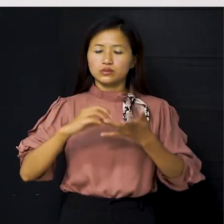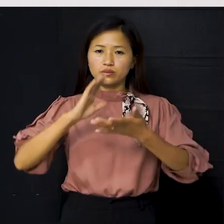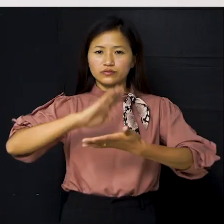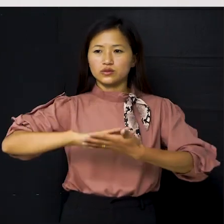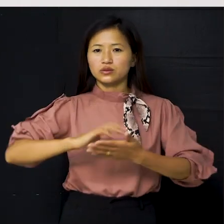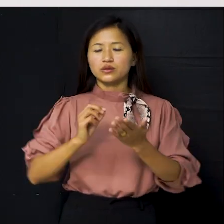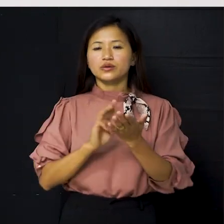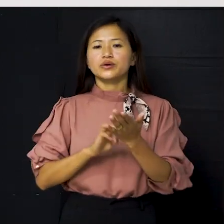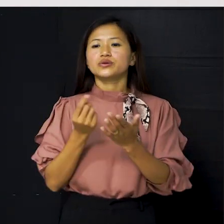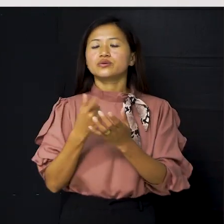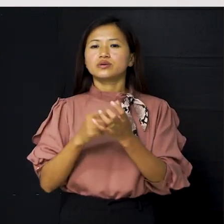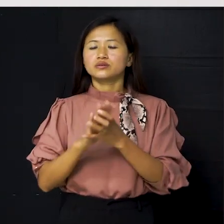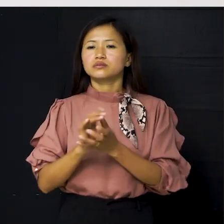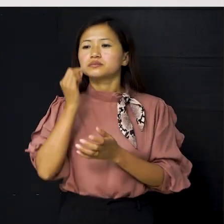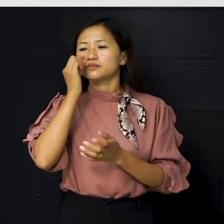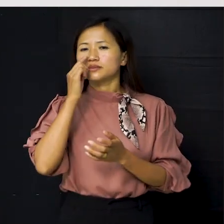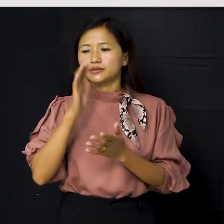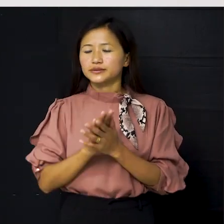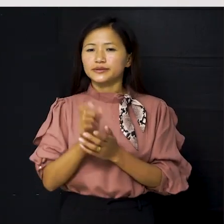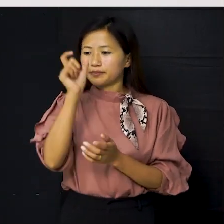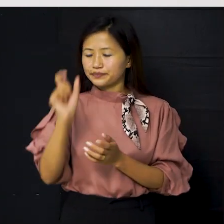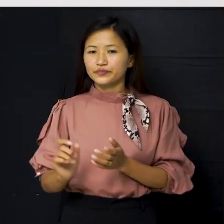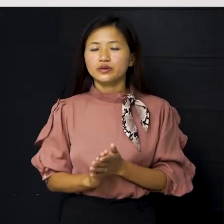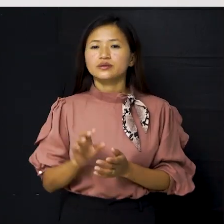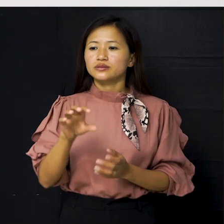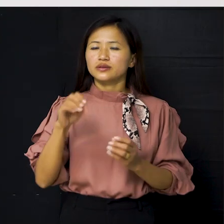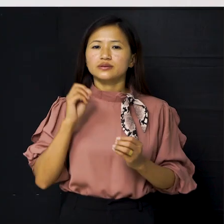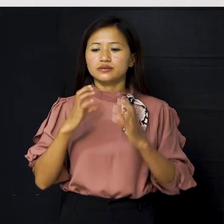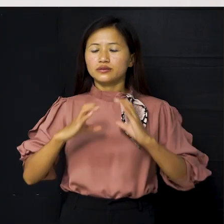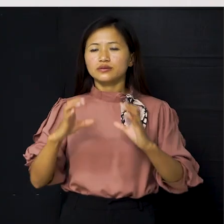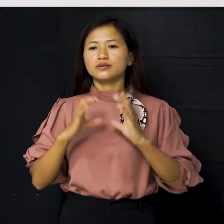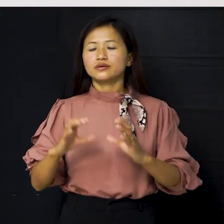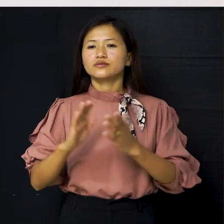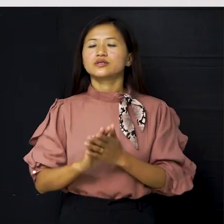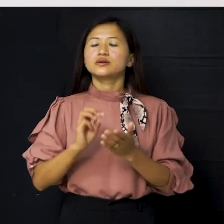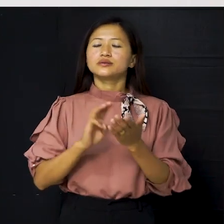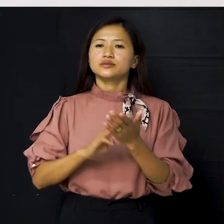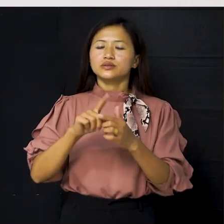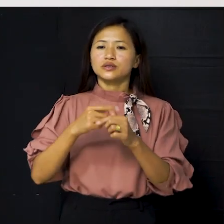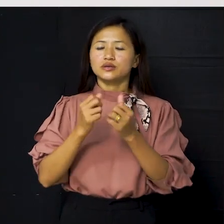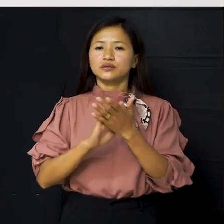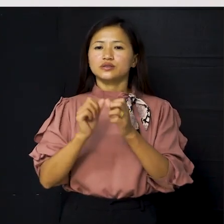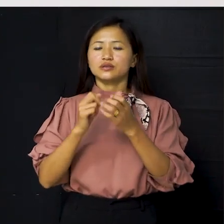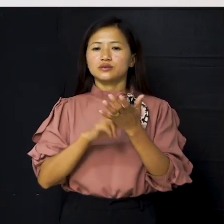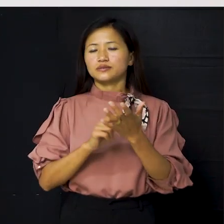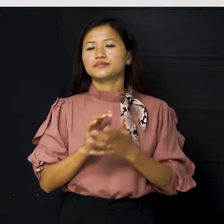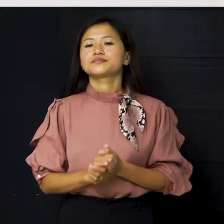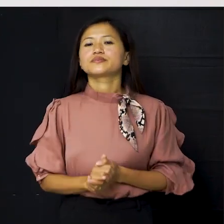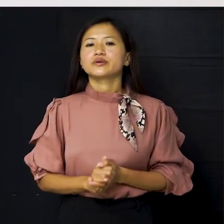took care of all the empire. So Nur Jahan herself was one of the princes,